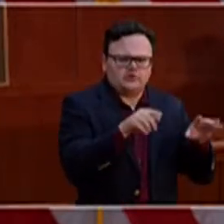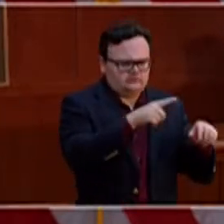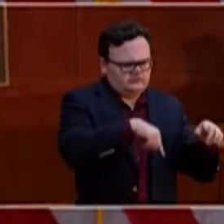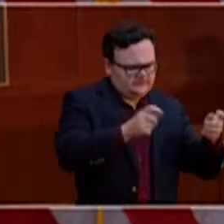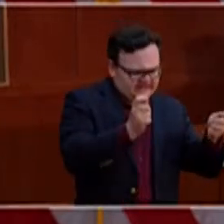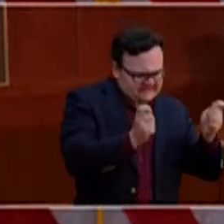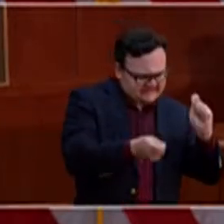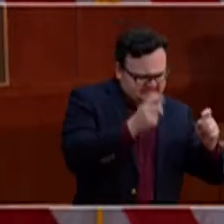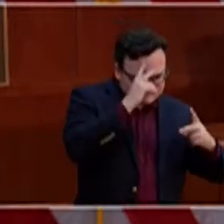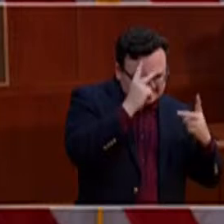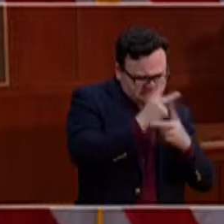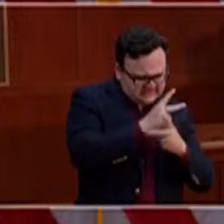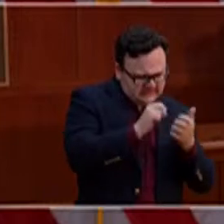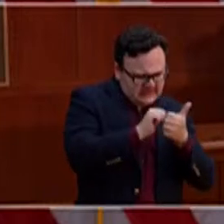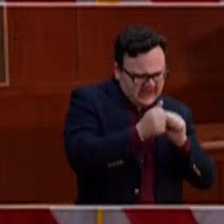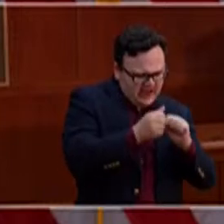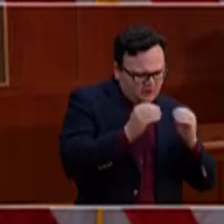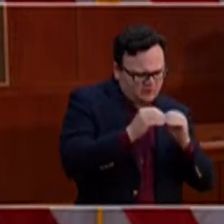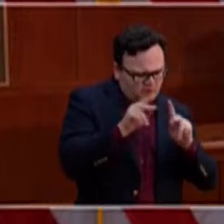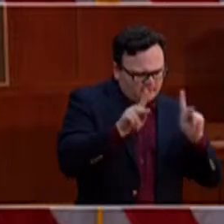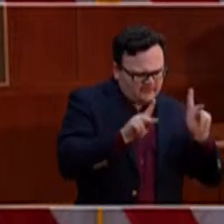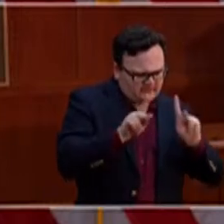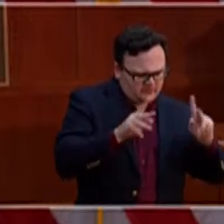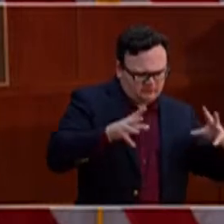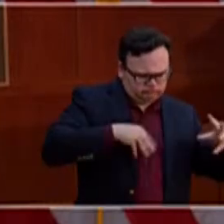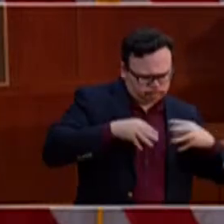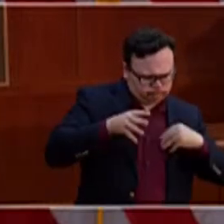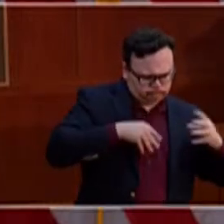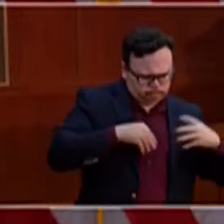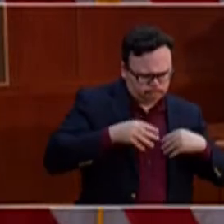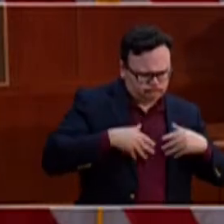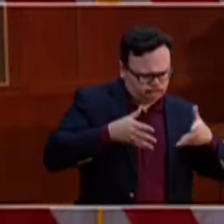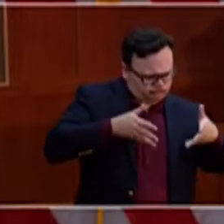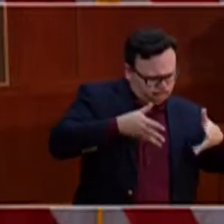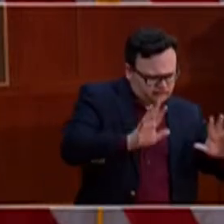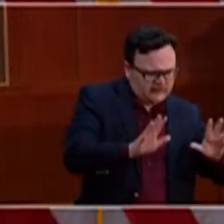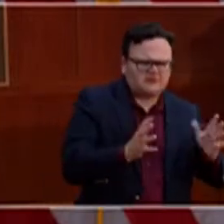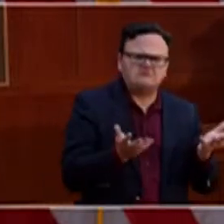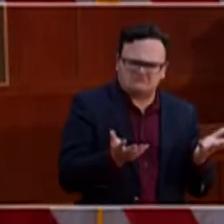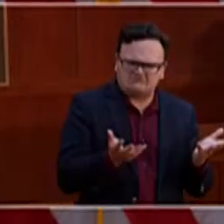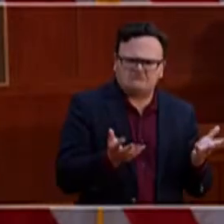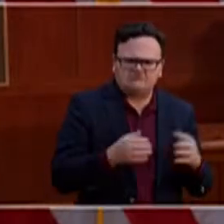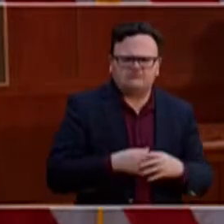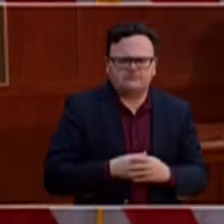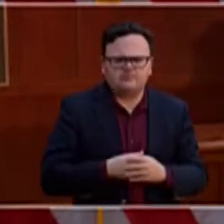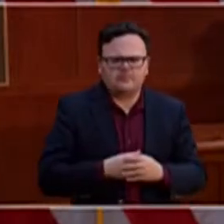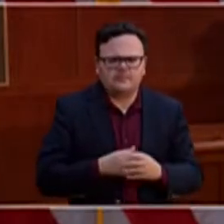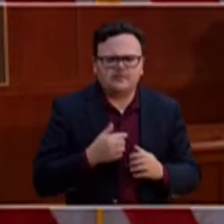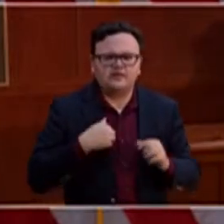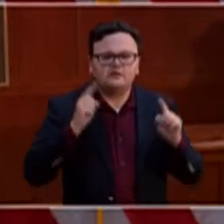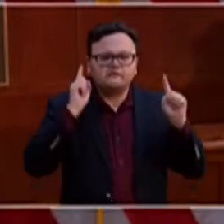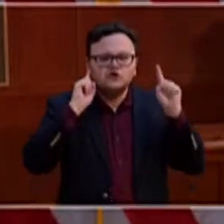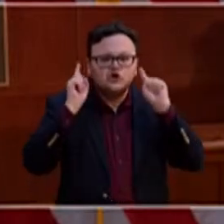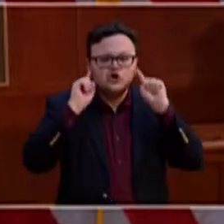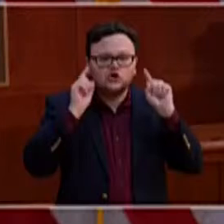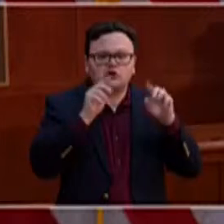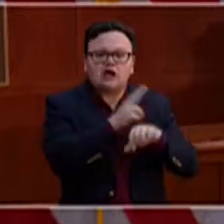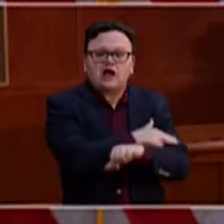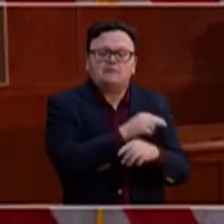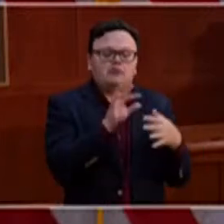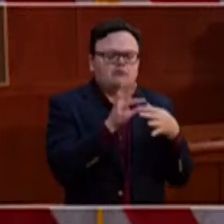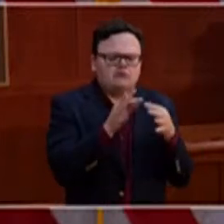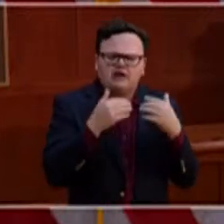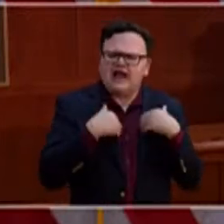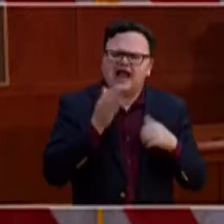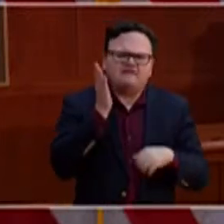the one thing that we've had folks come to us with hospitals is yeah, I got beds, I got space, I got all this, I got